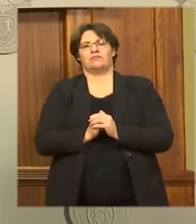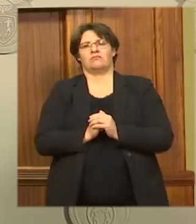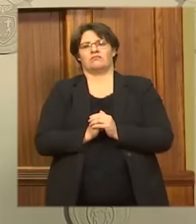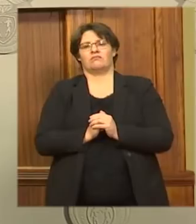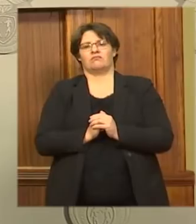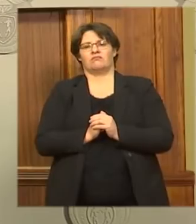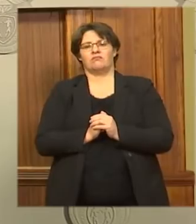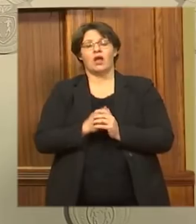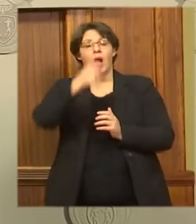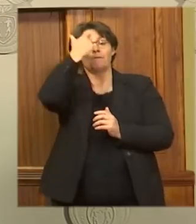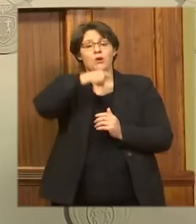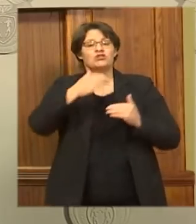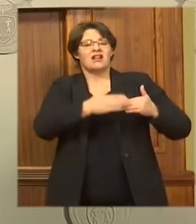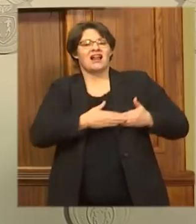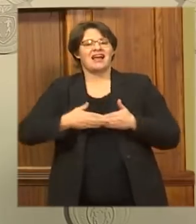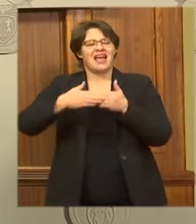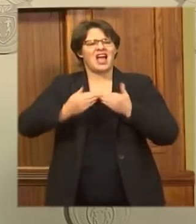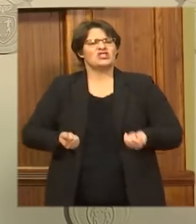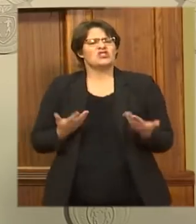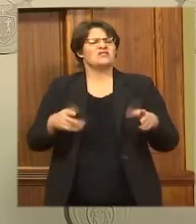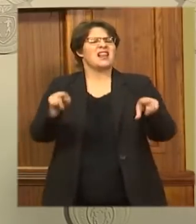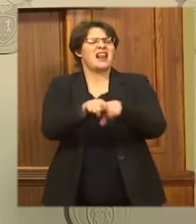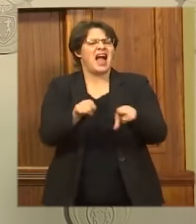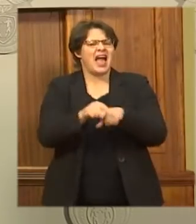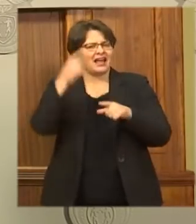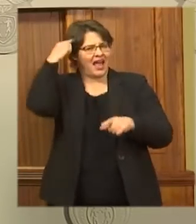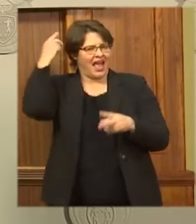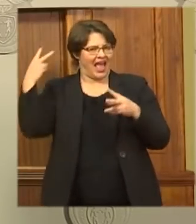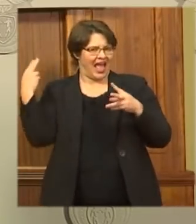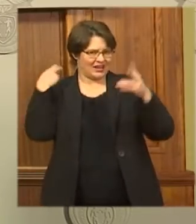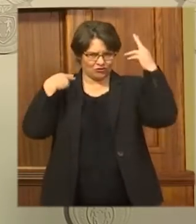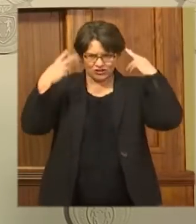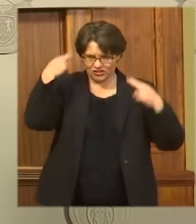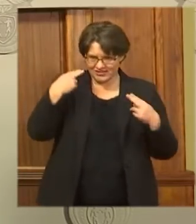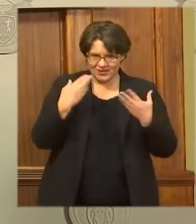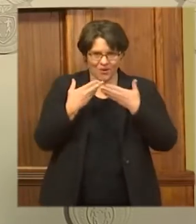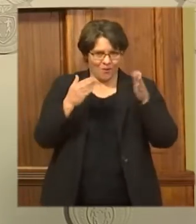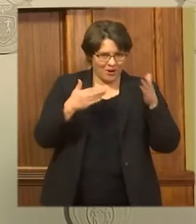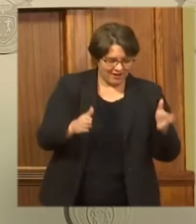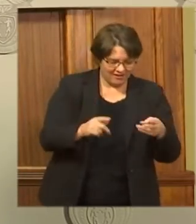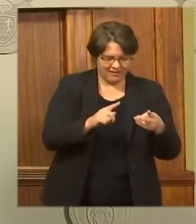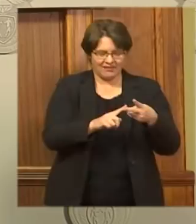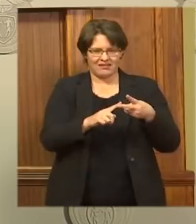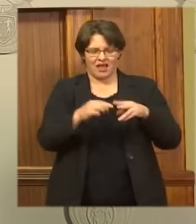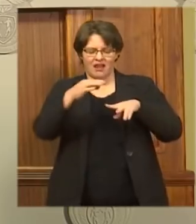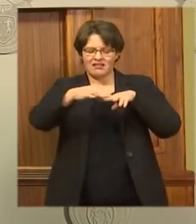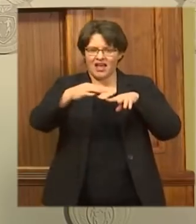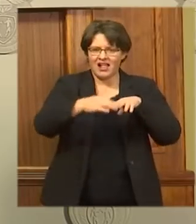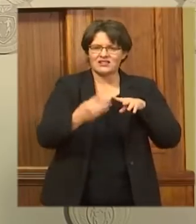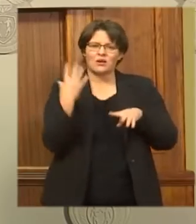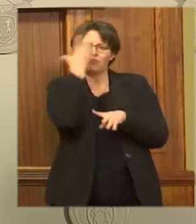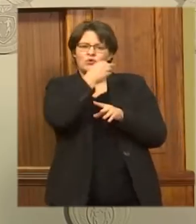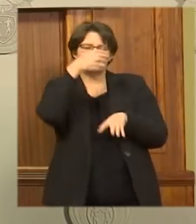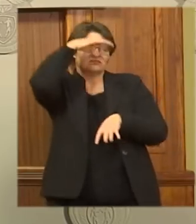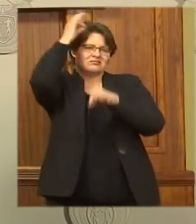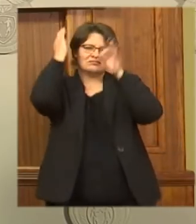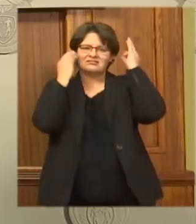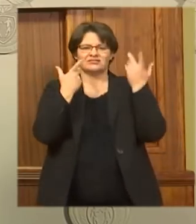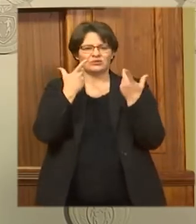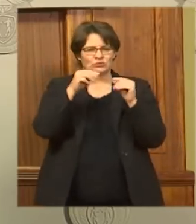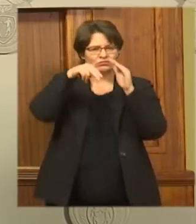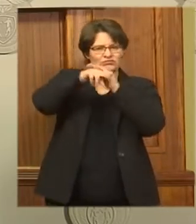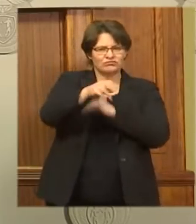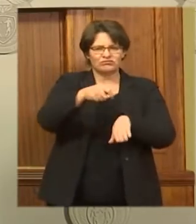personal care services, including hairdressers and beauty services,